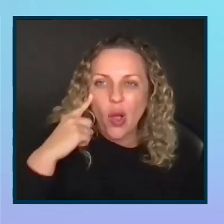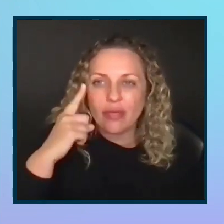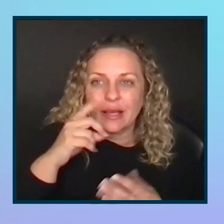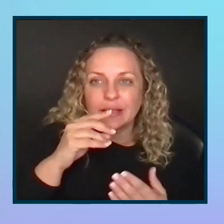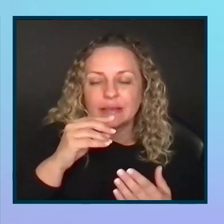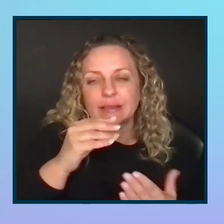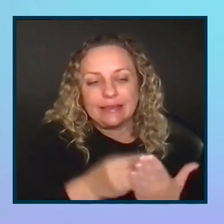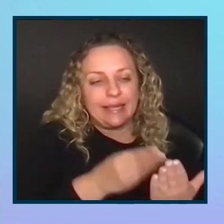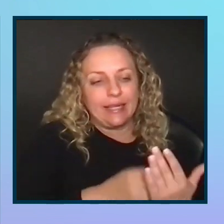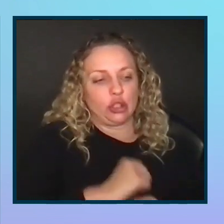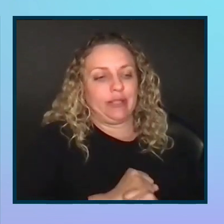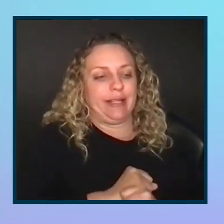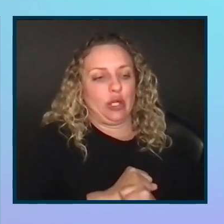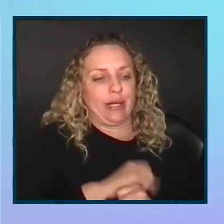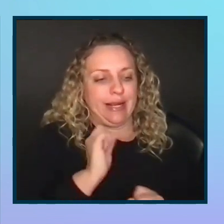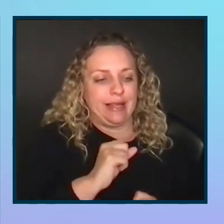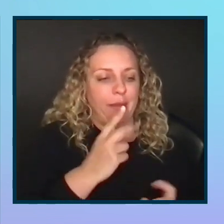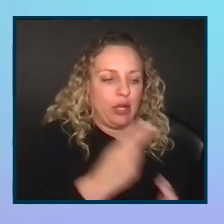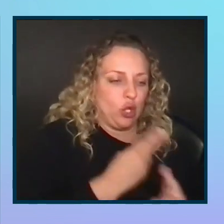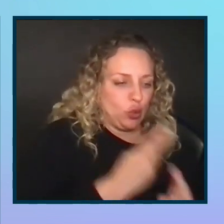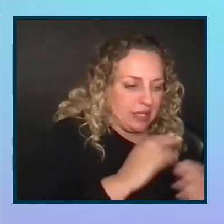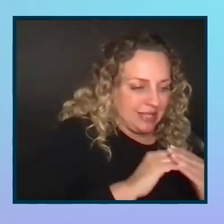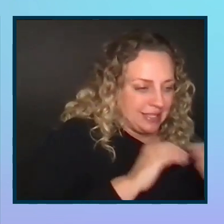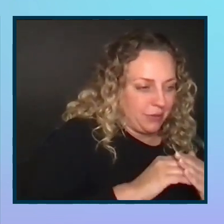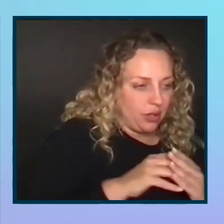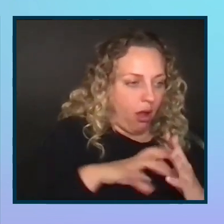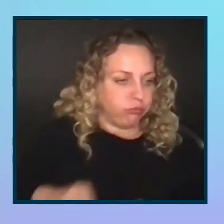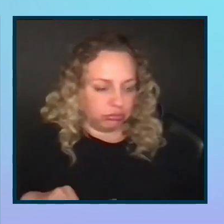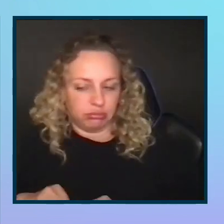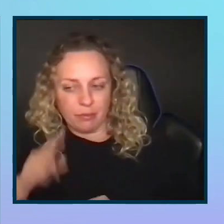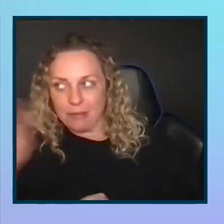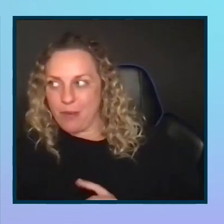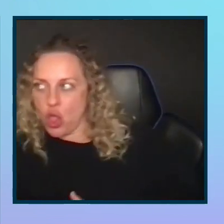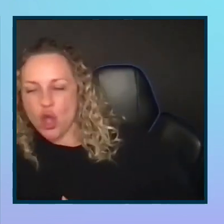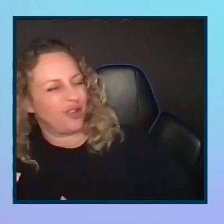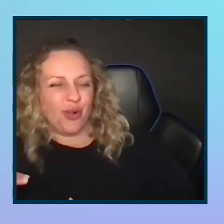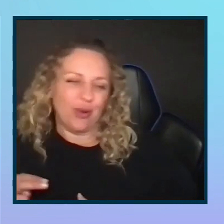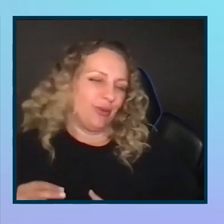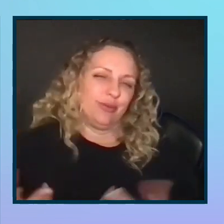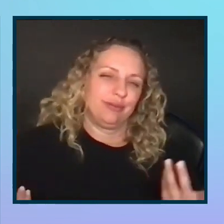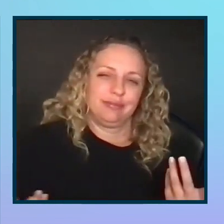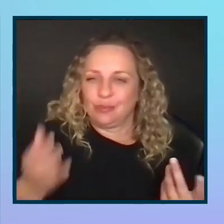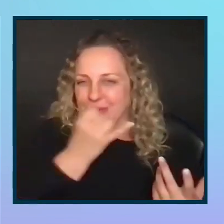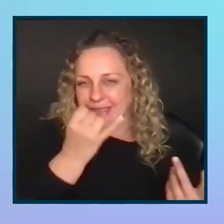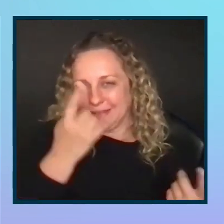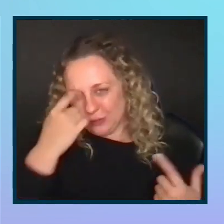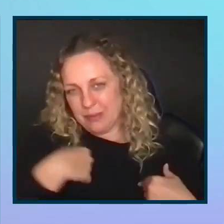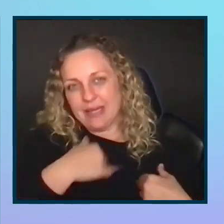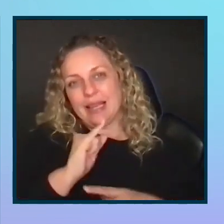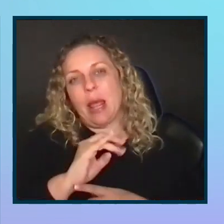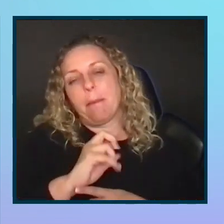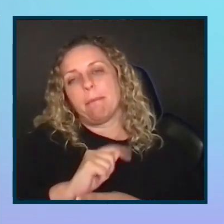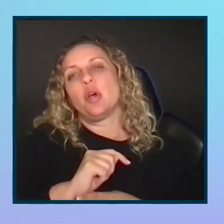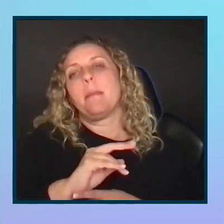security should be at opposition of usability and accessibility. But there are things. But for me, I think that input masks should always have